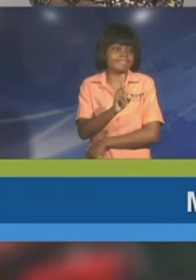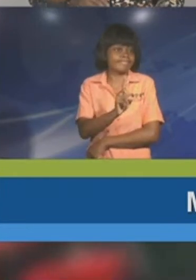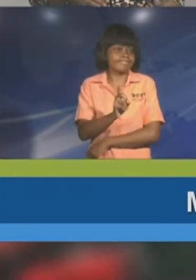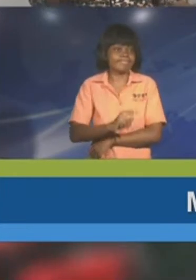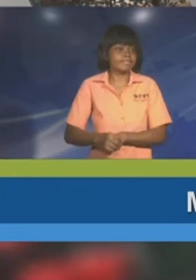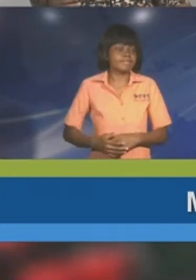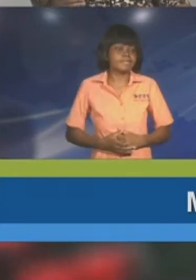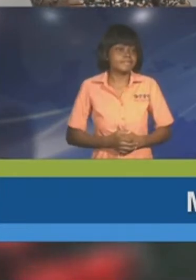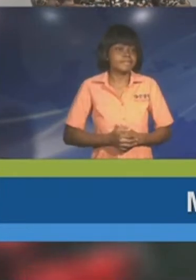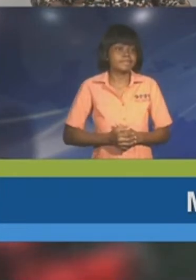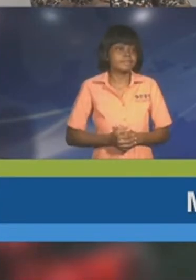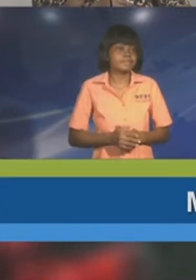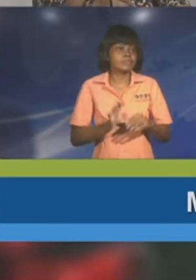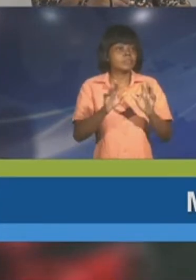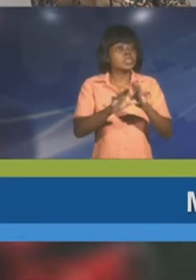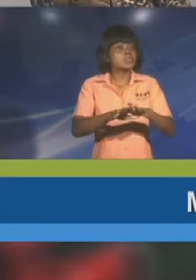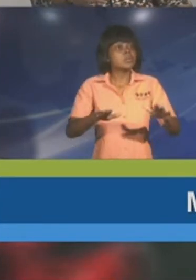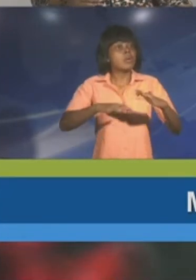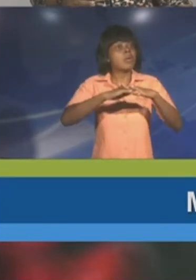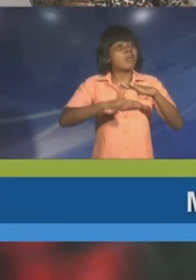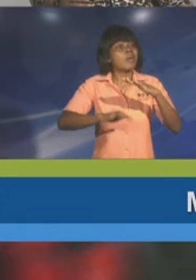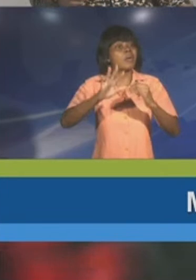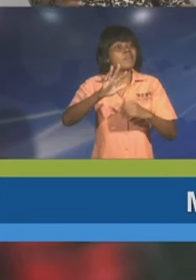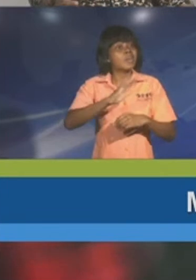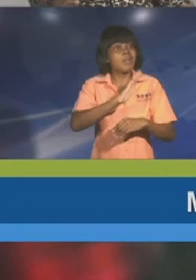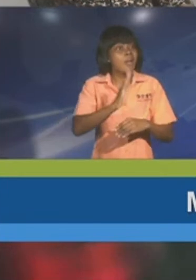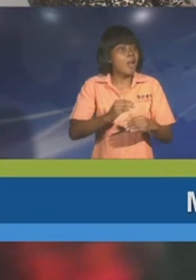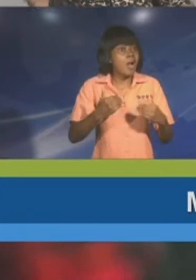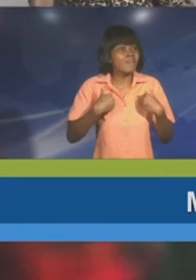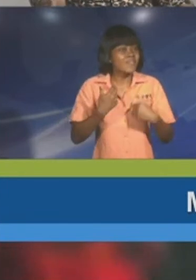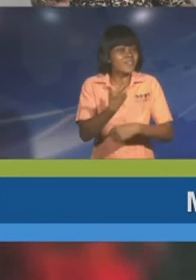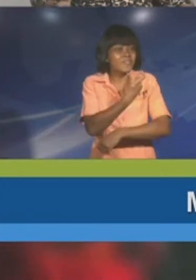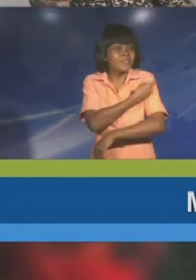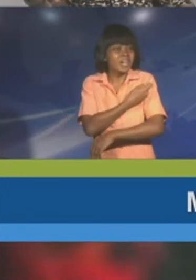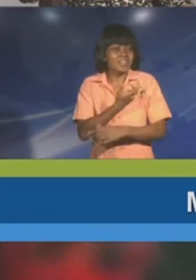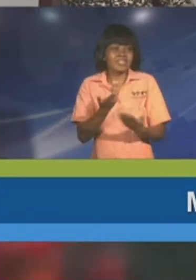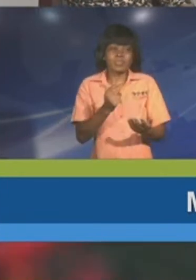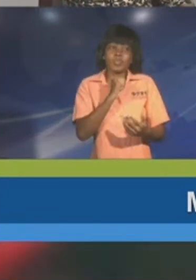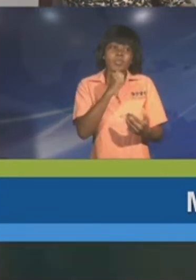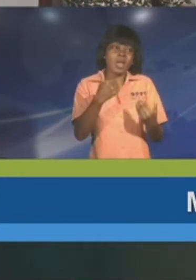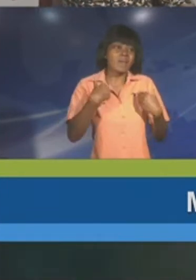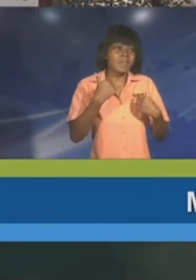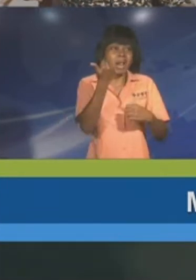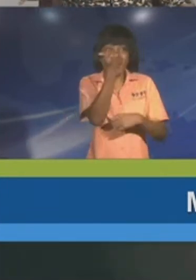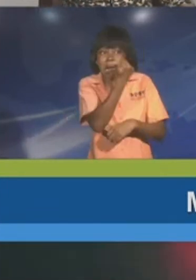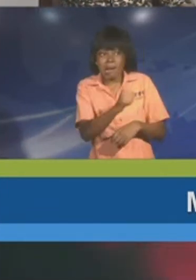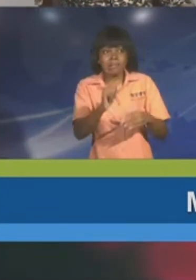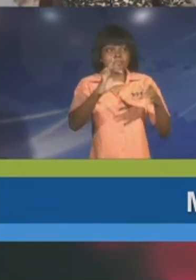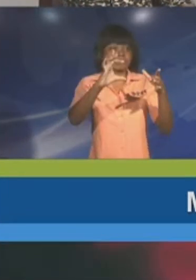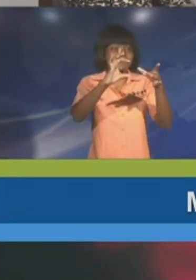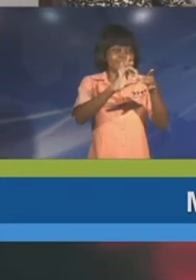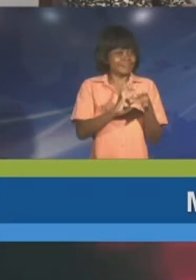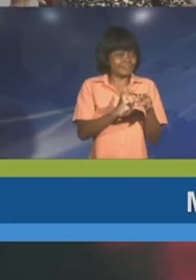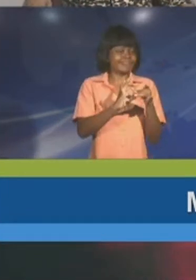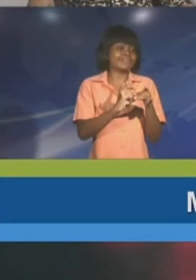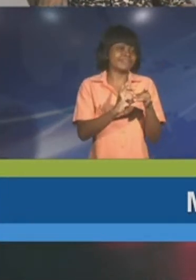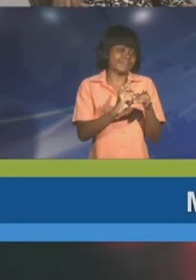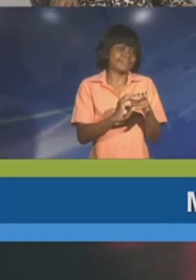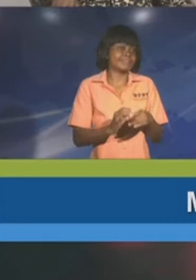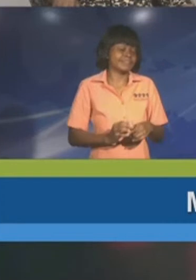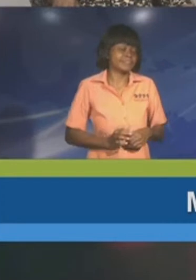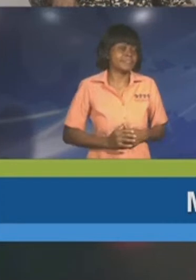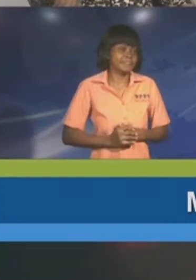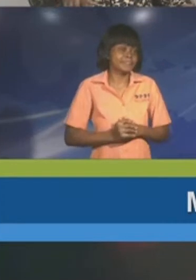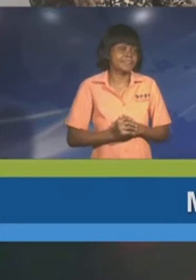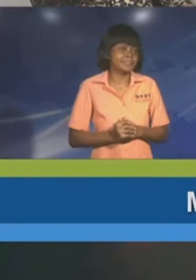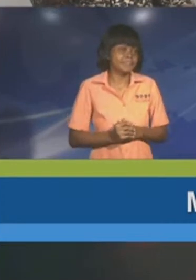that. There's been no link so far to return to school. We've had children last year return to